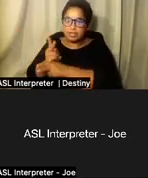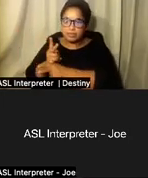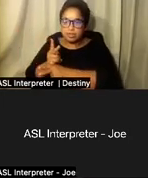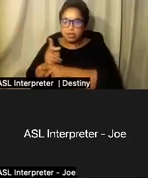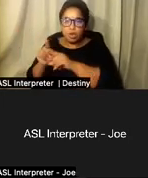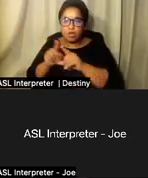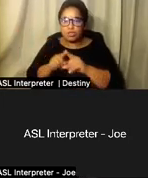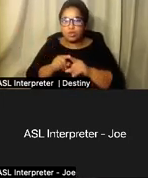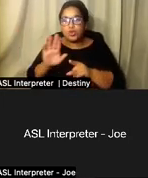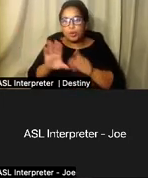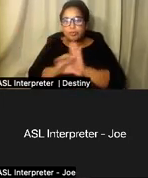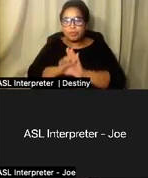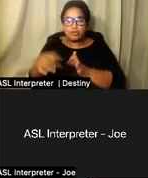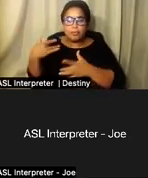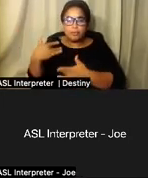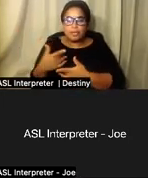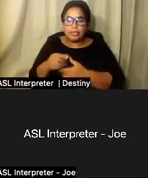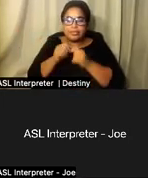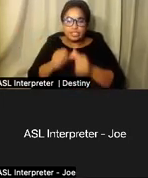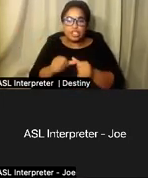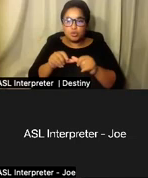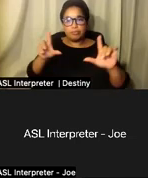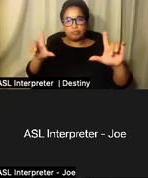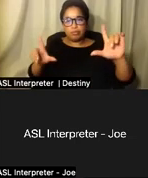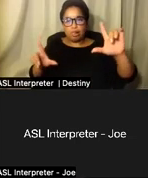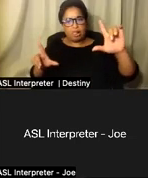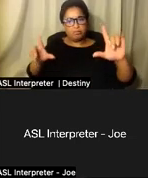pictures straight. That's a good feature.